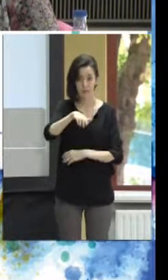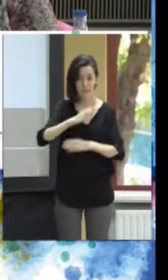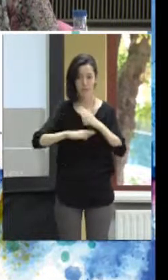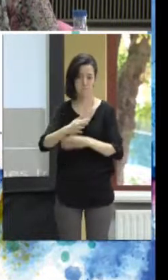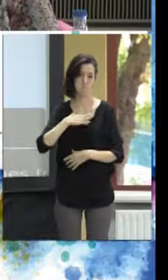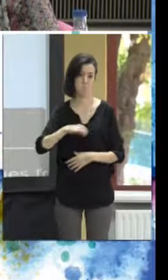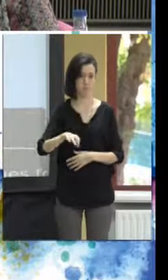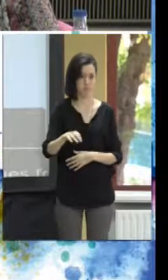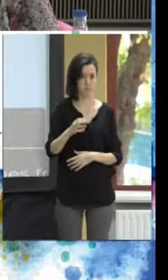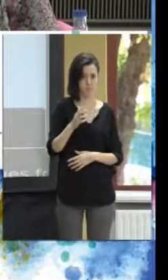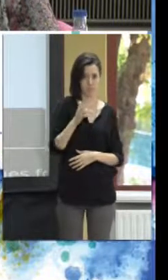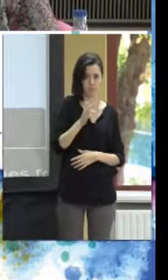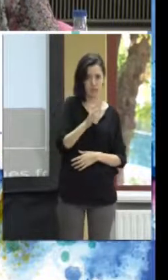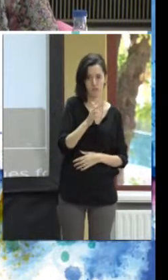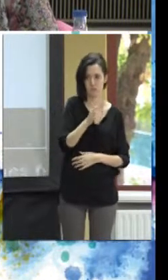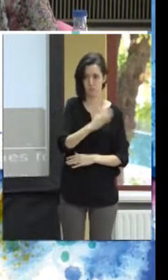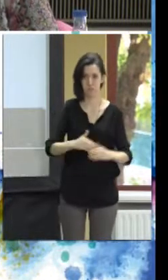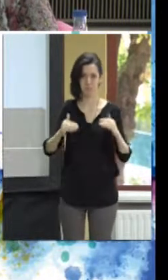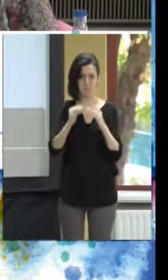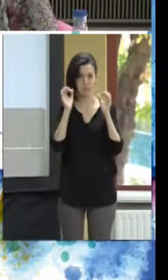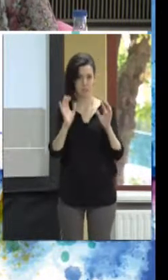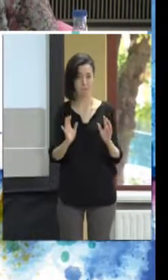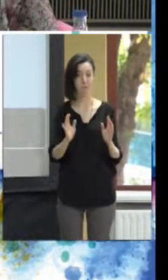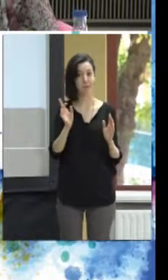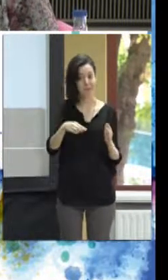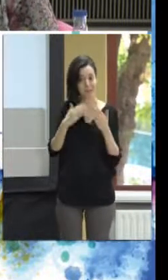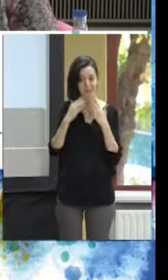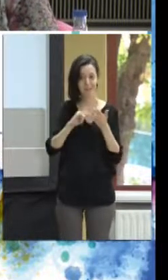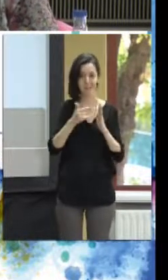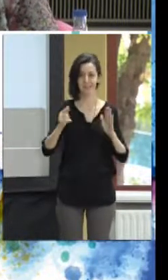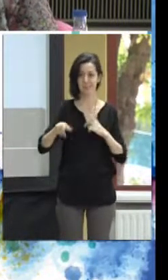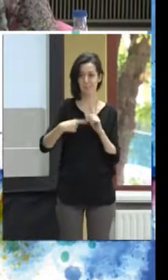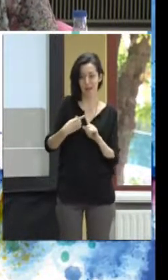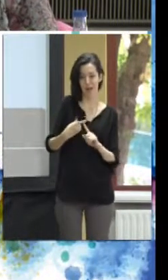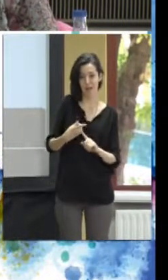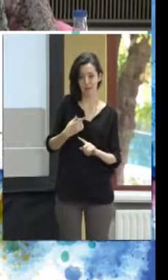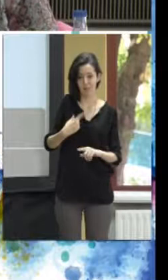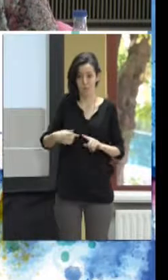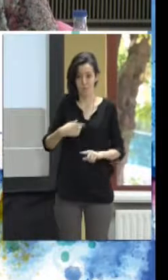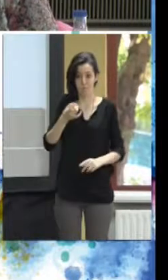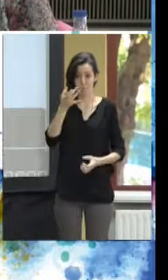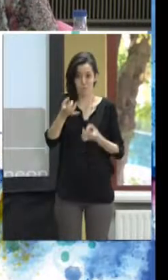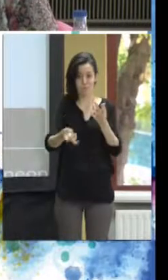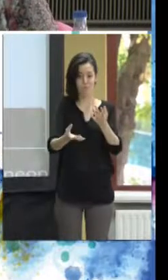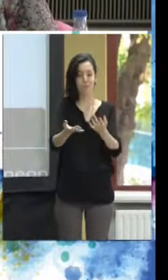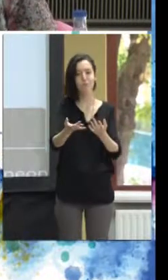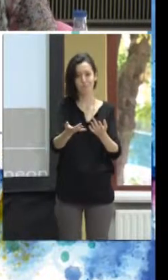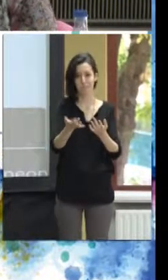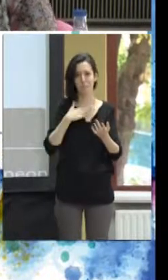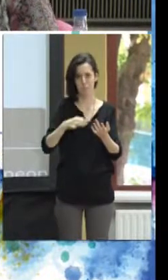Vodafone Foundation to continue to be committed to disabled people and work for new technologies to